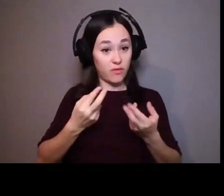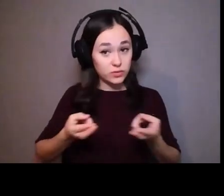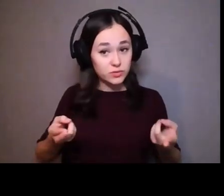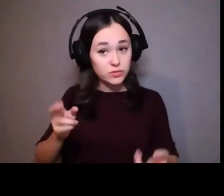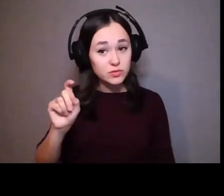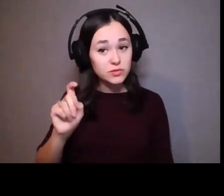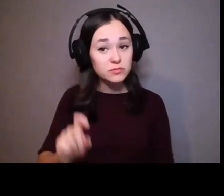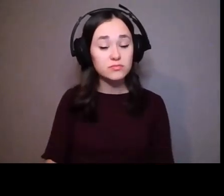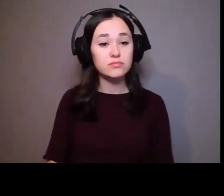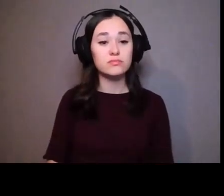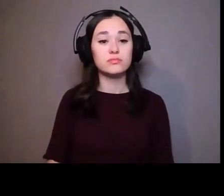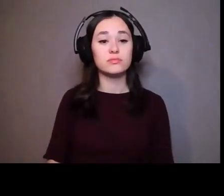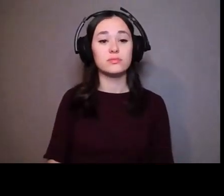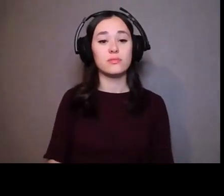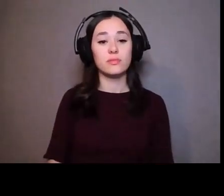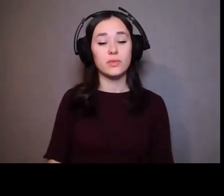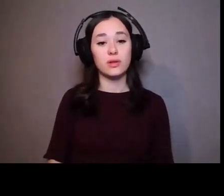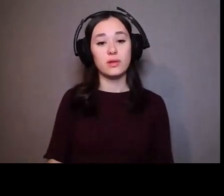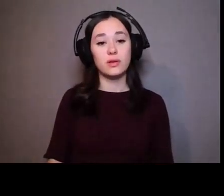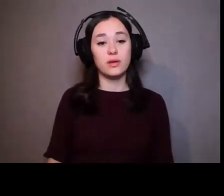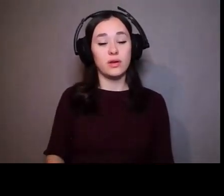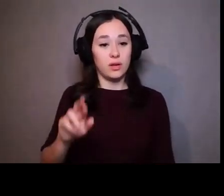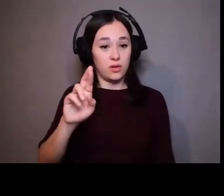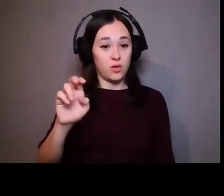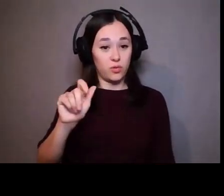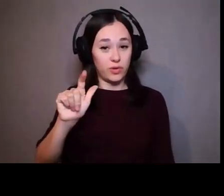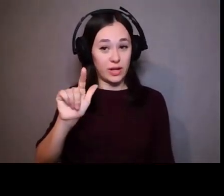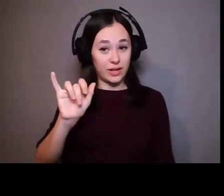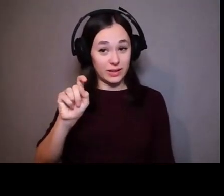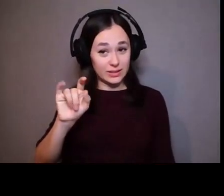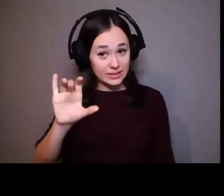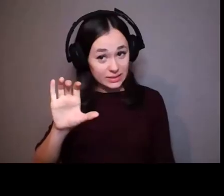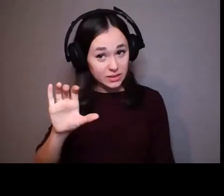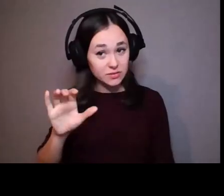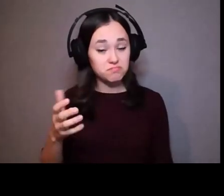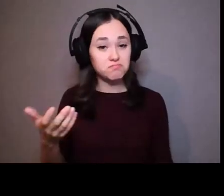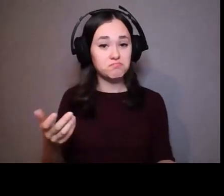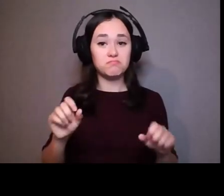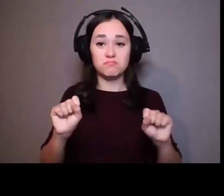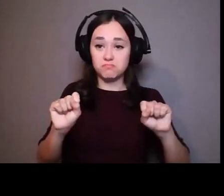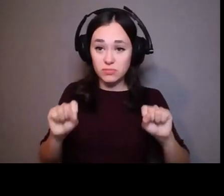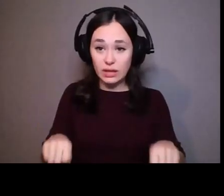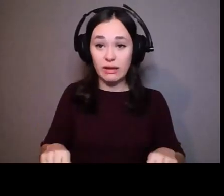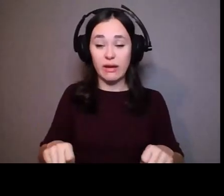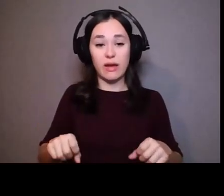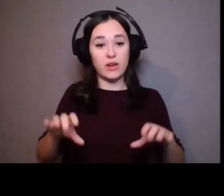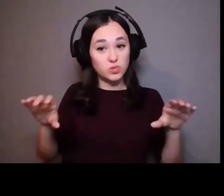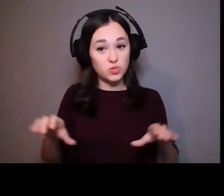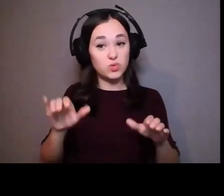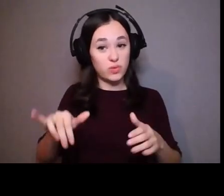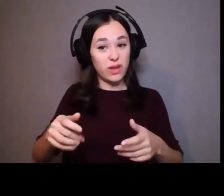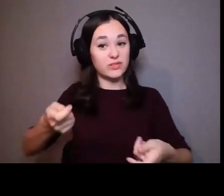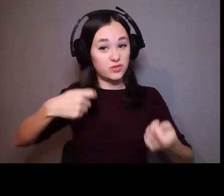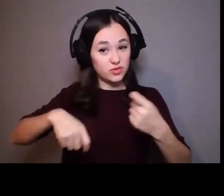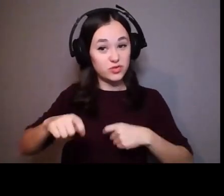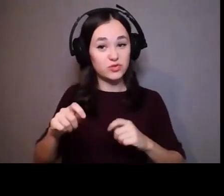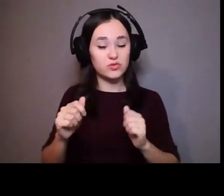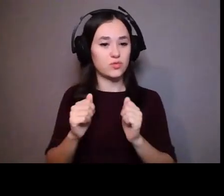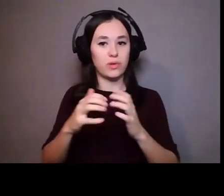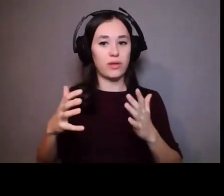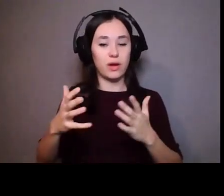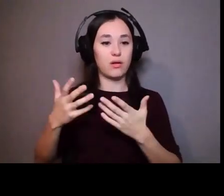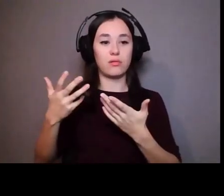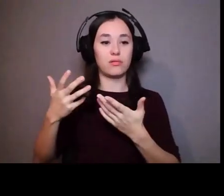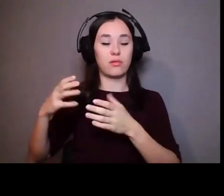And that it's realistic that we'll be able to realize this change without overburdening the state